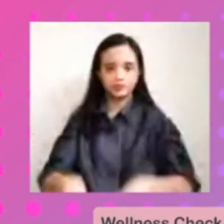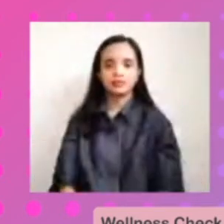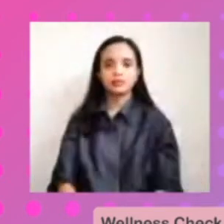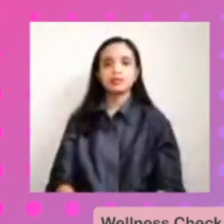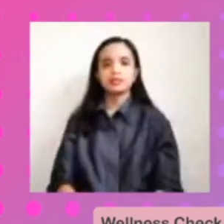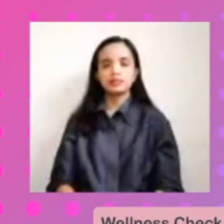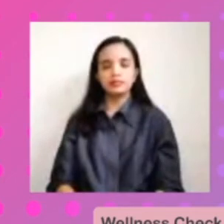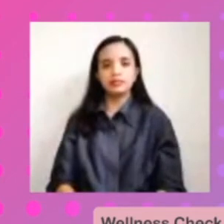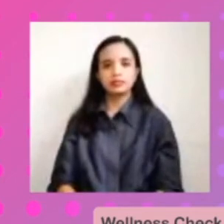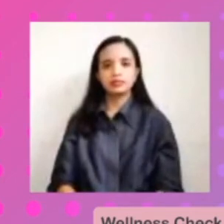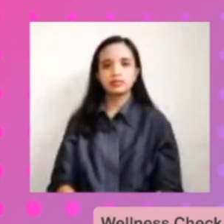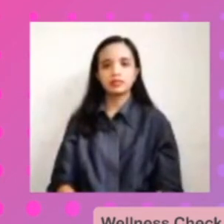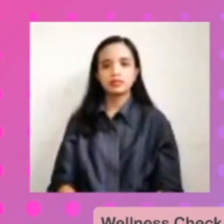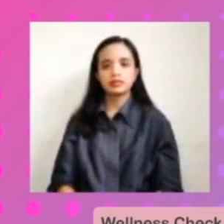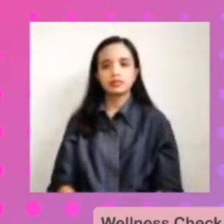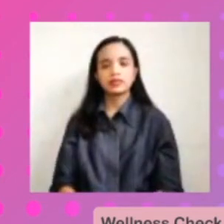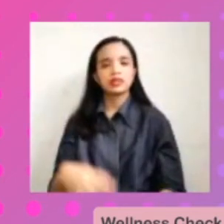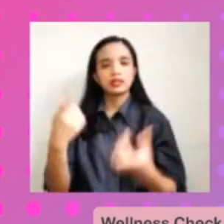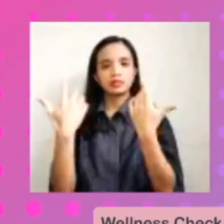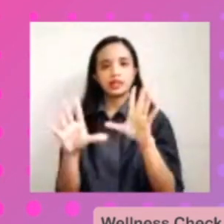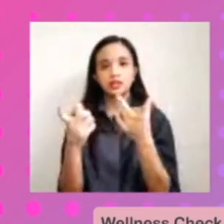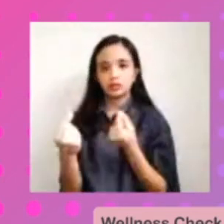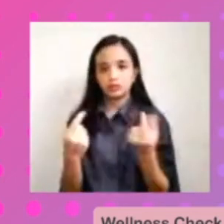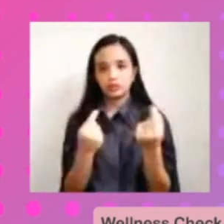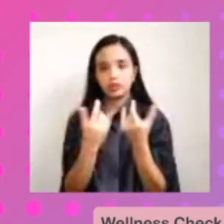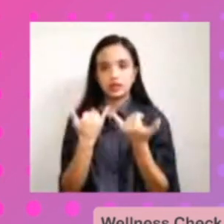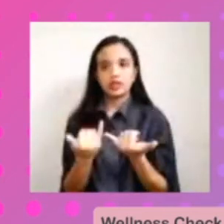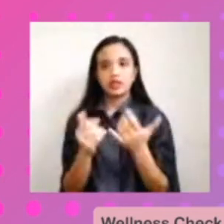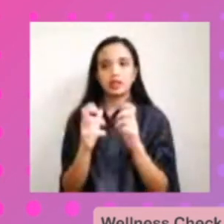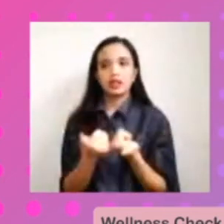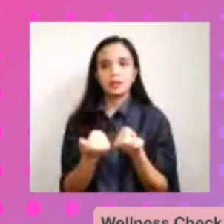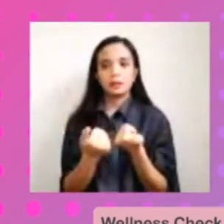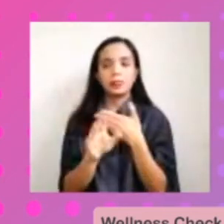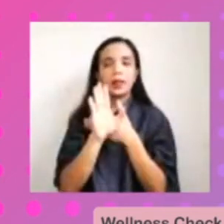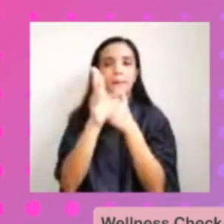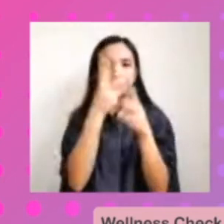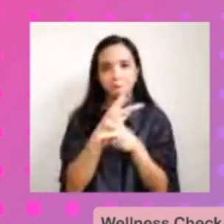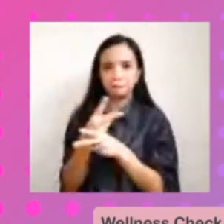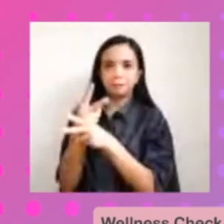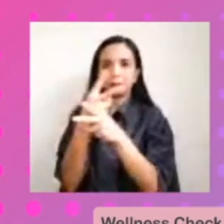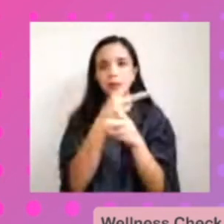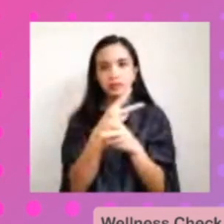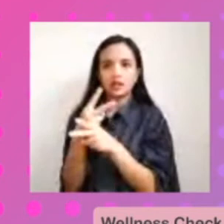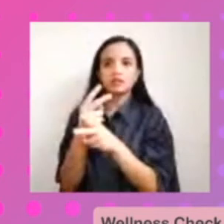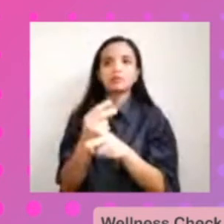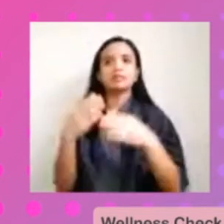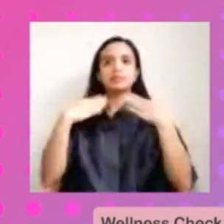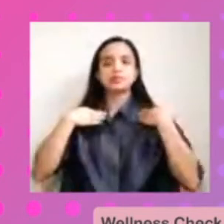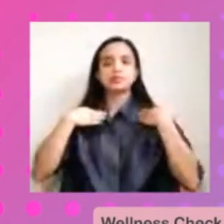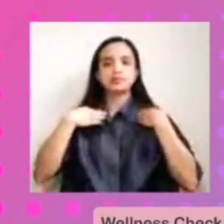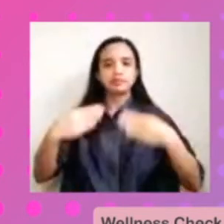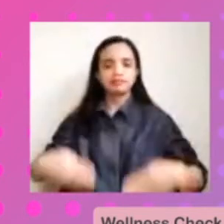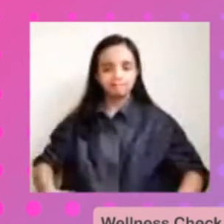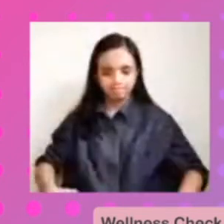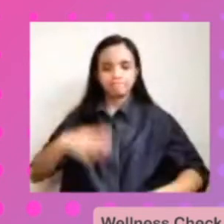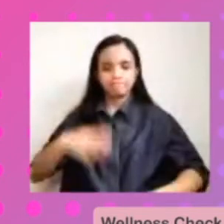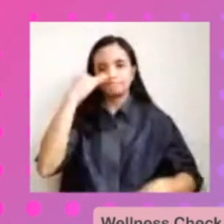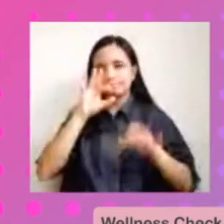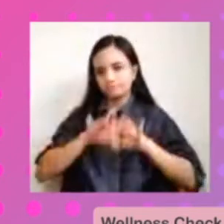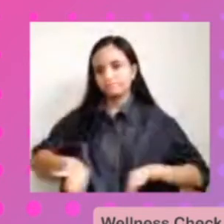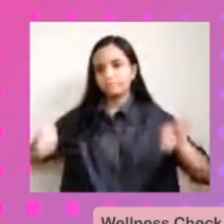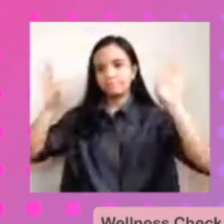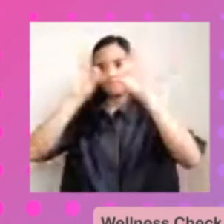kailangan natin ngayong mga panahon ng COVID. And therefore, for me, it's very important yung taking